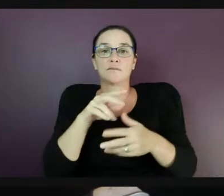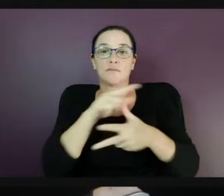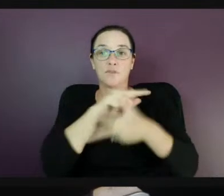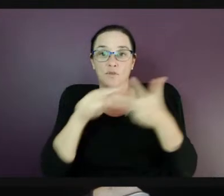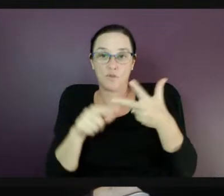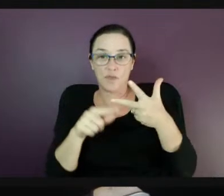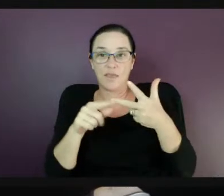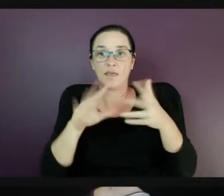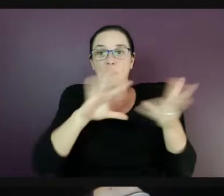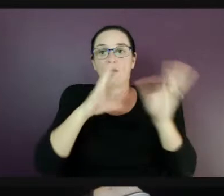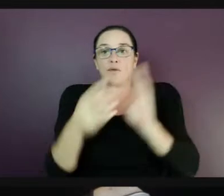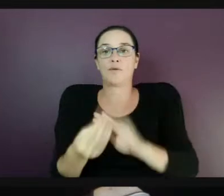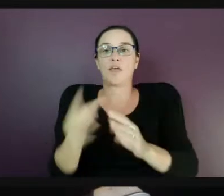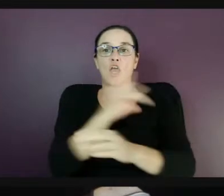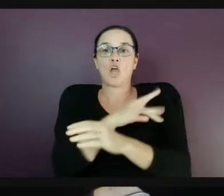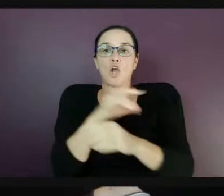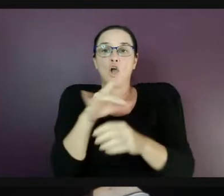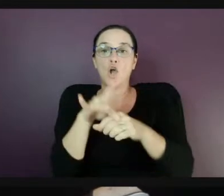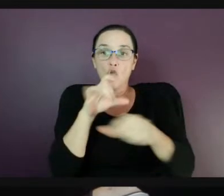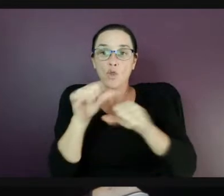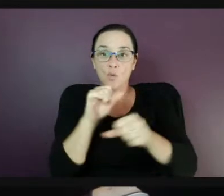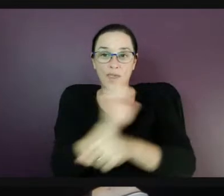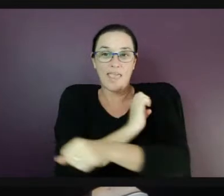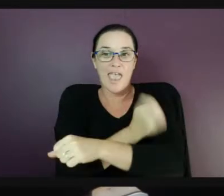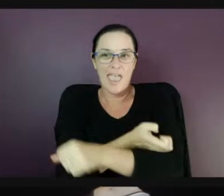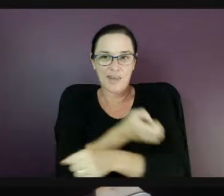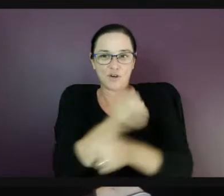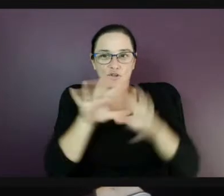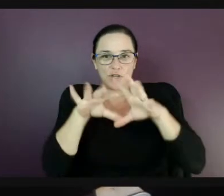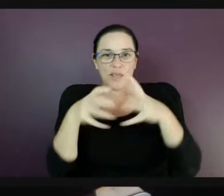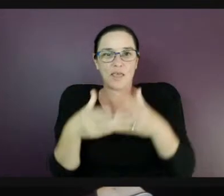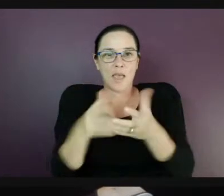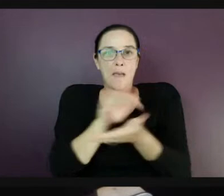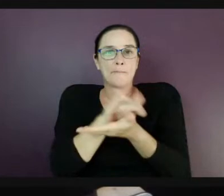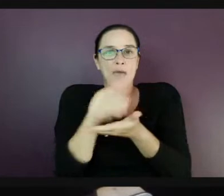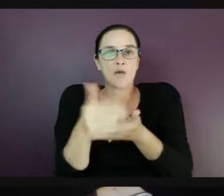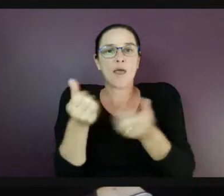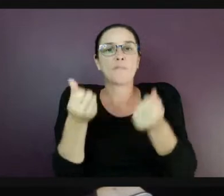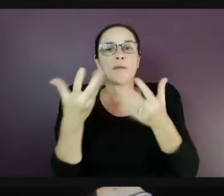the earthquake energy budget, or the total energy released by an earthquake.